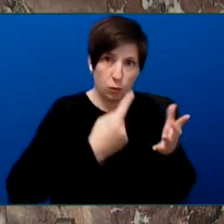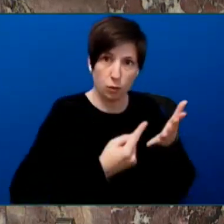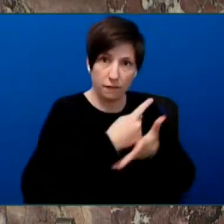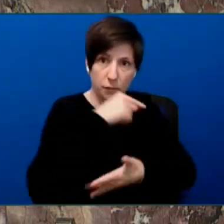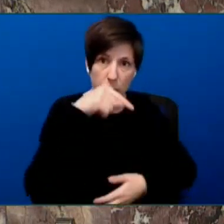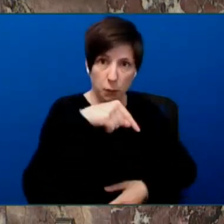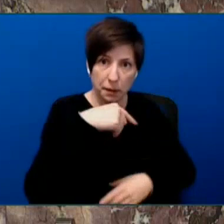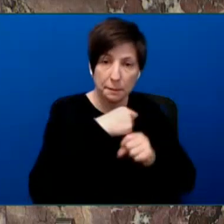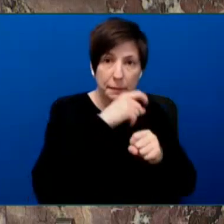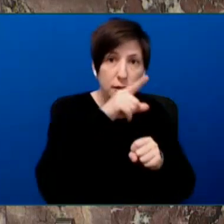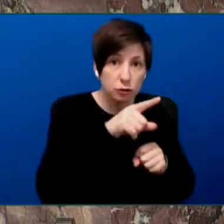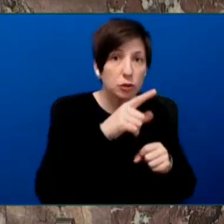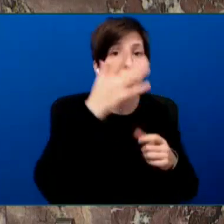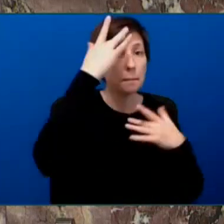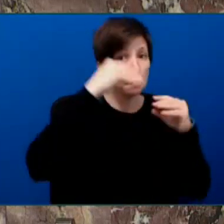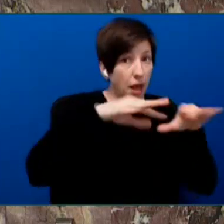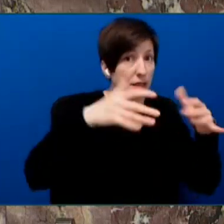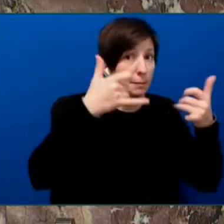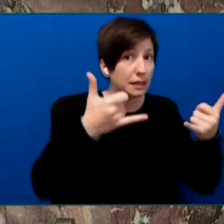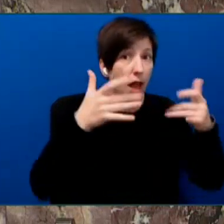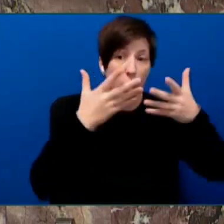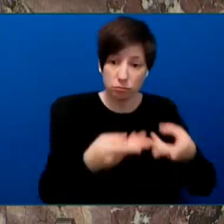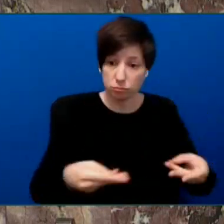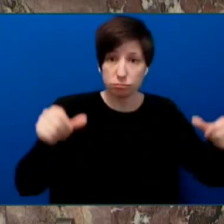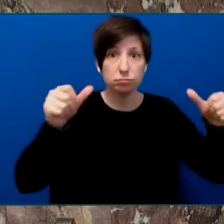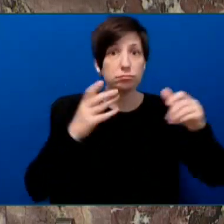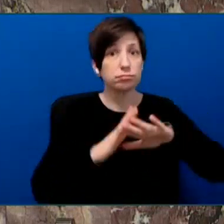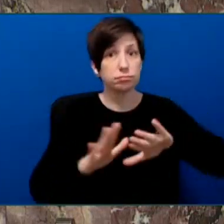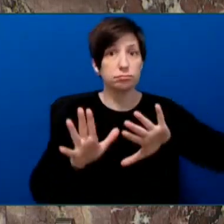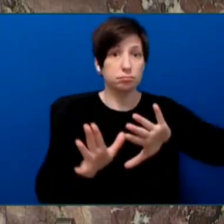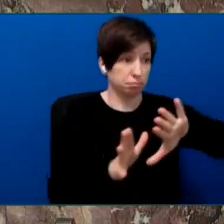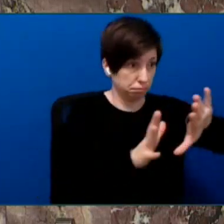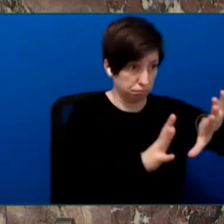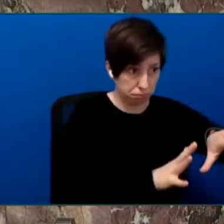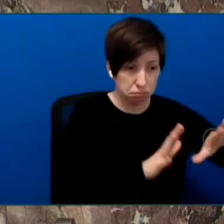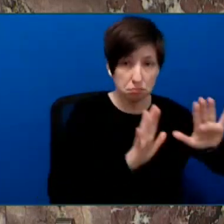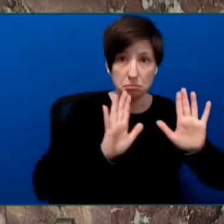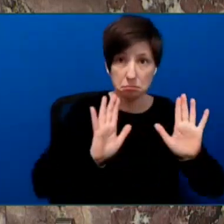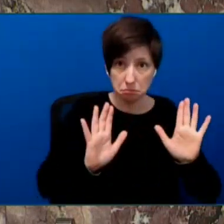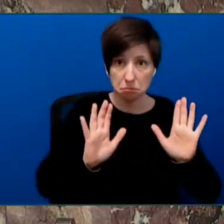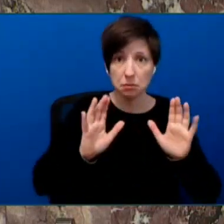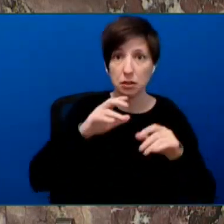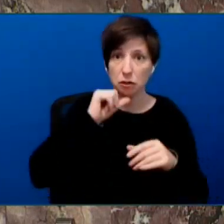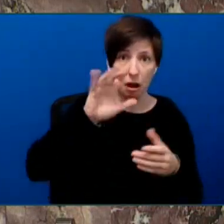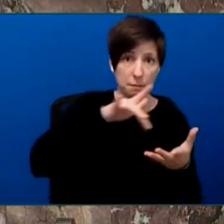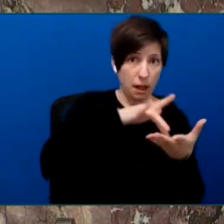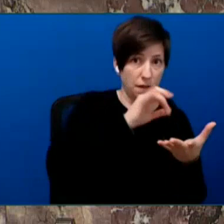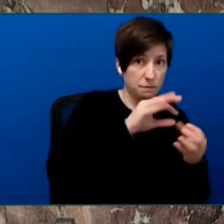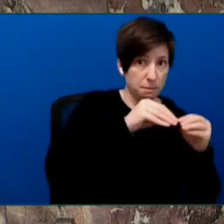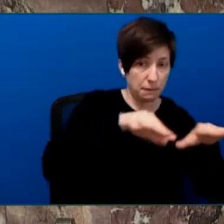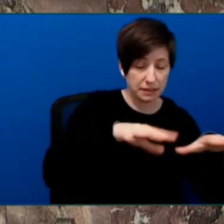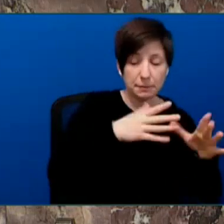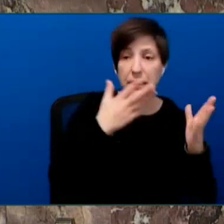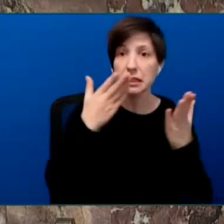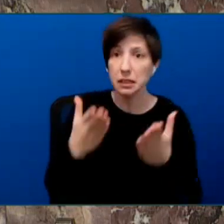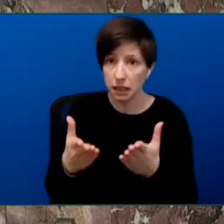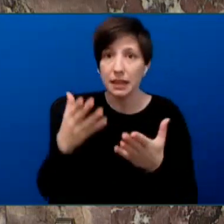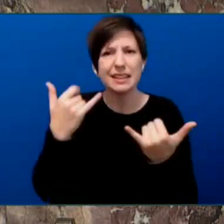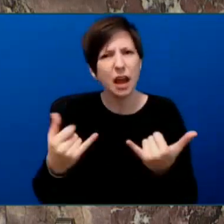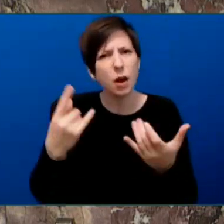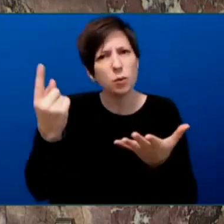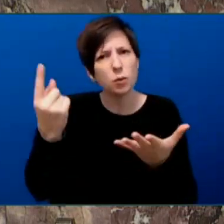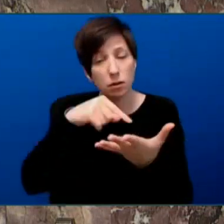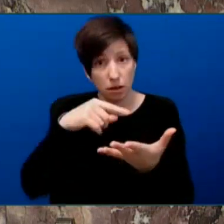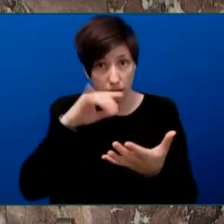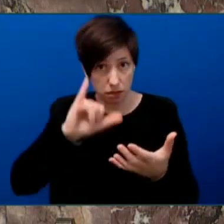today, given that we're no longer in the grips of the COVID-19 pandemic. But I would say, Honourable Speaker, that the importance of having